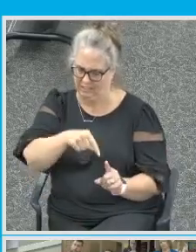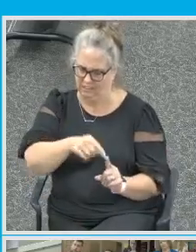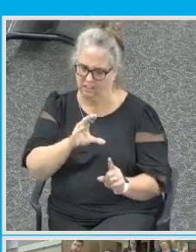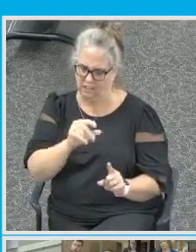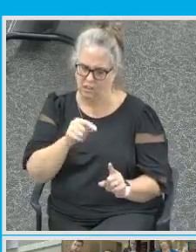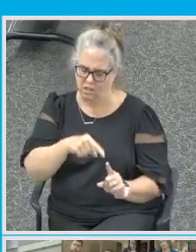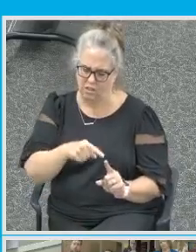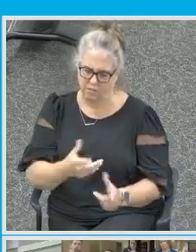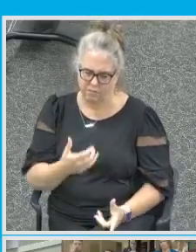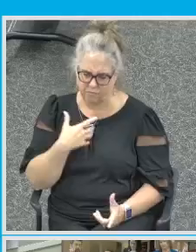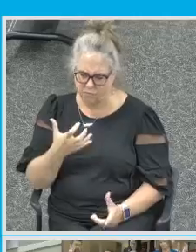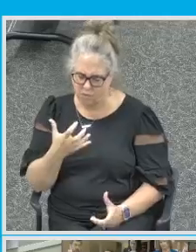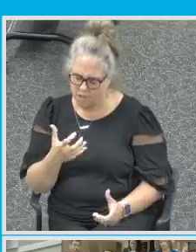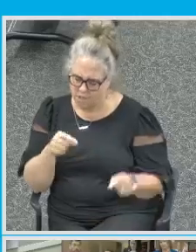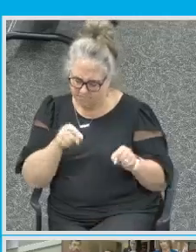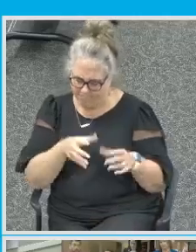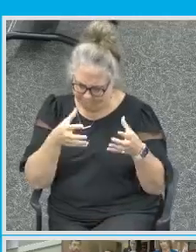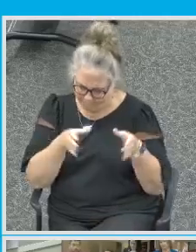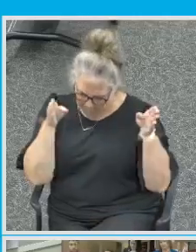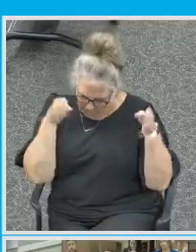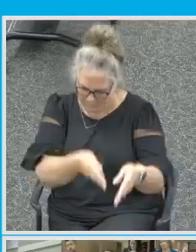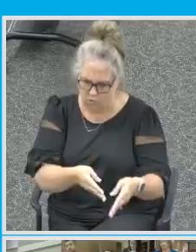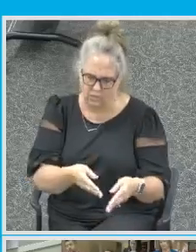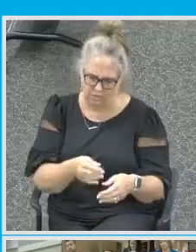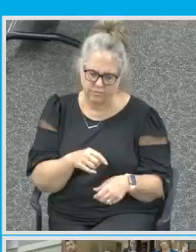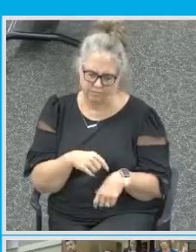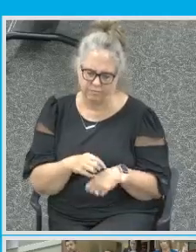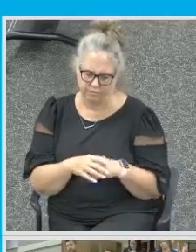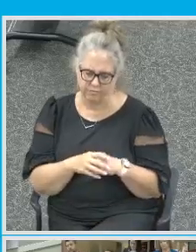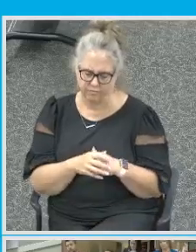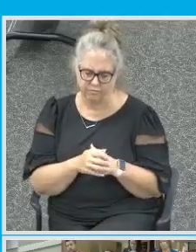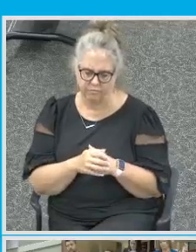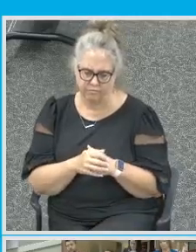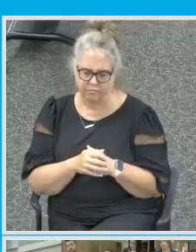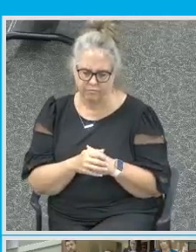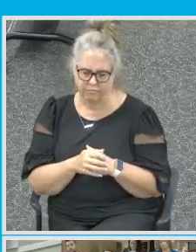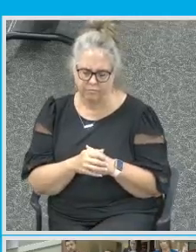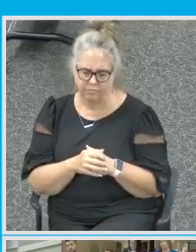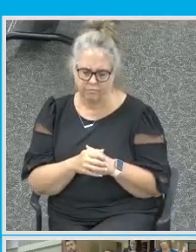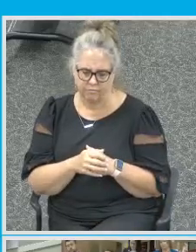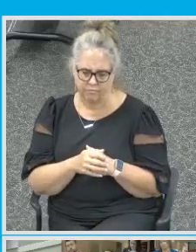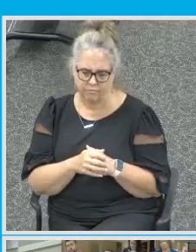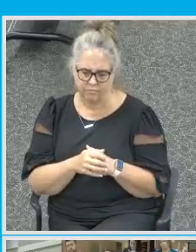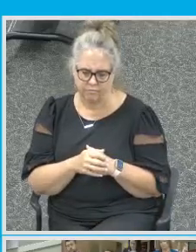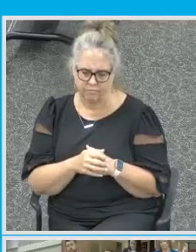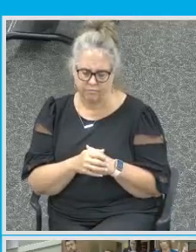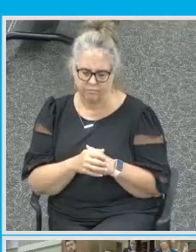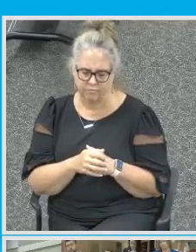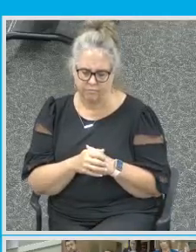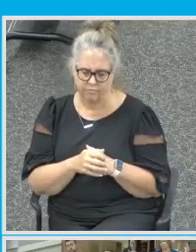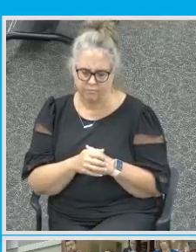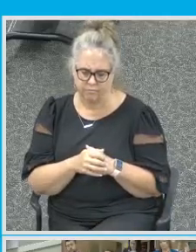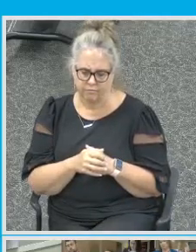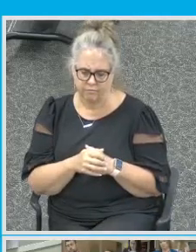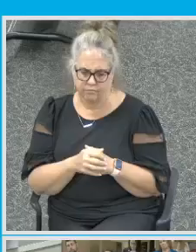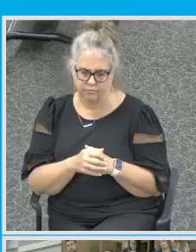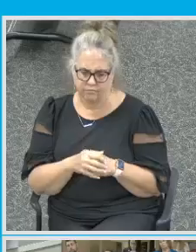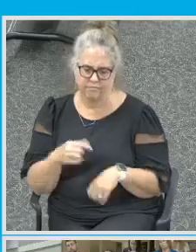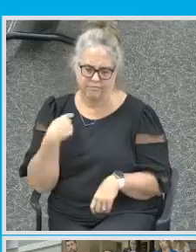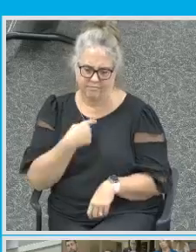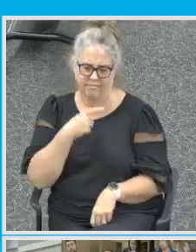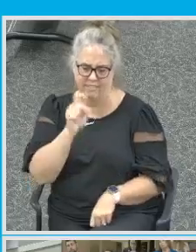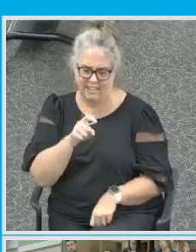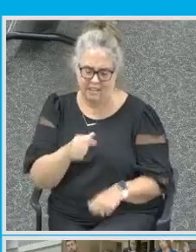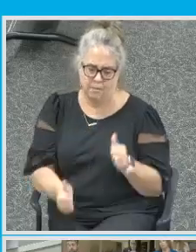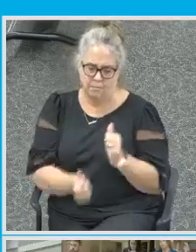have here in our community talking about this on a regular basis, which leaves me with this story. There's a great story that within my faith context about